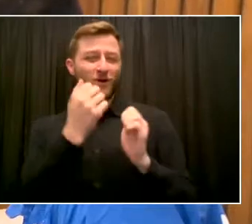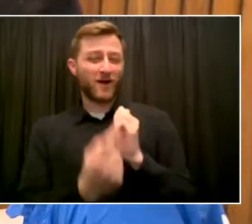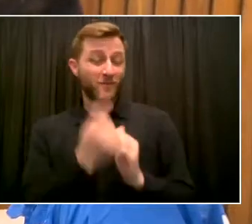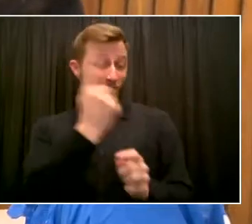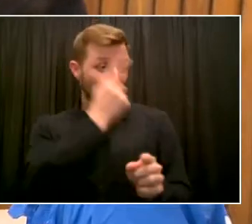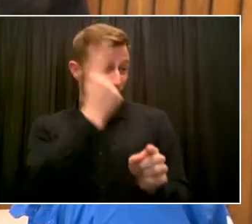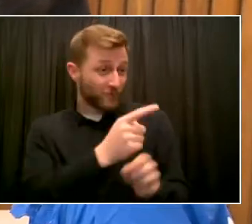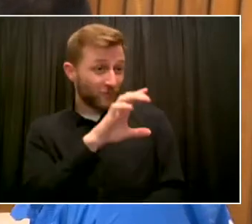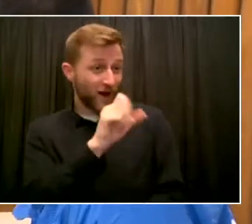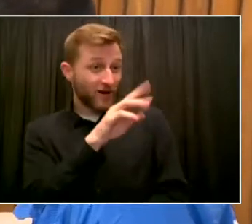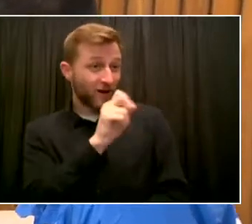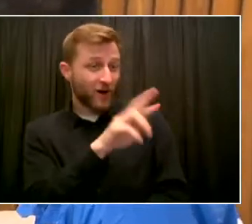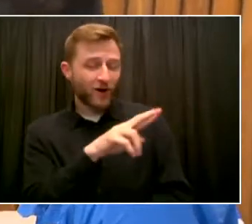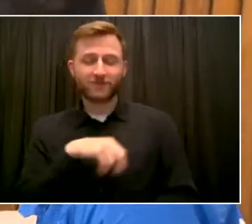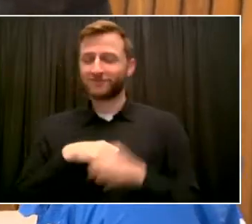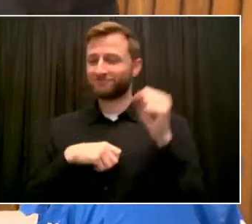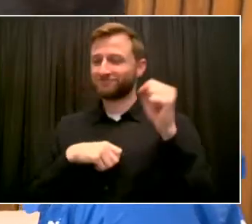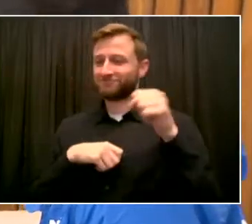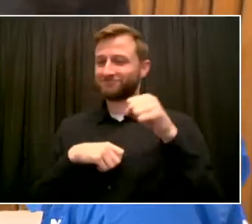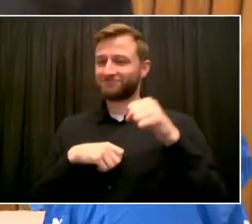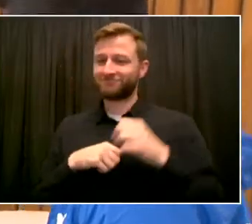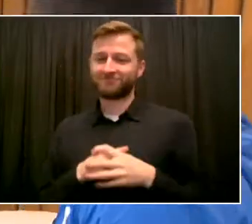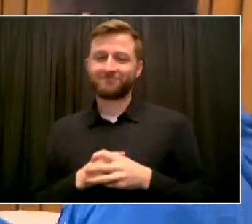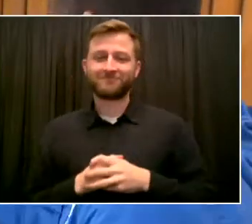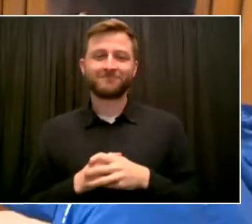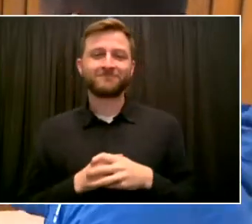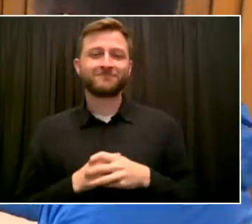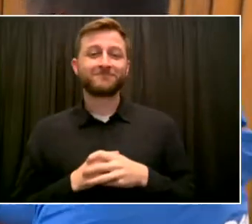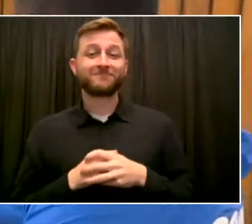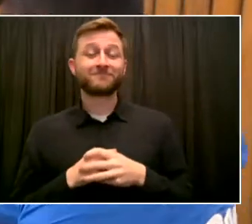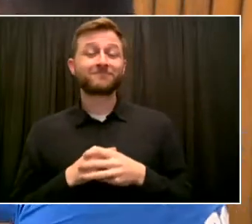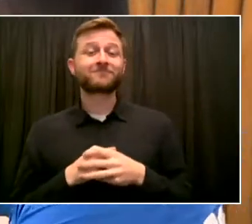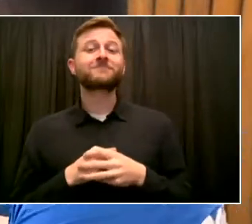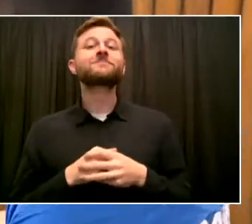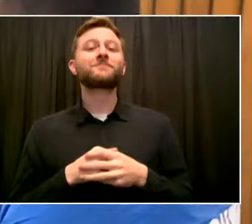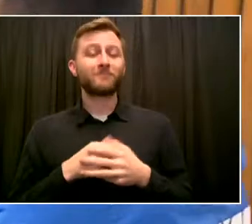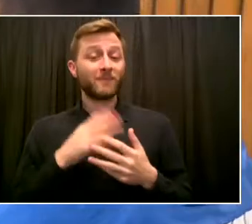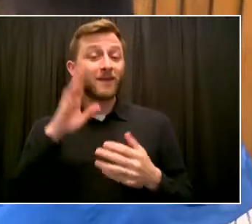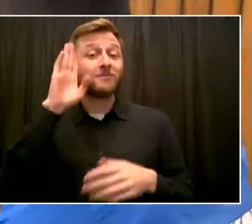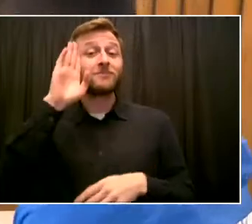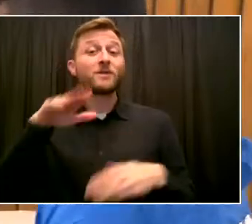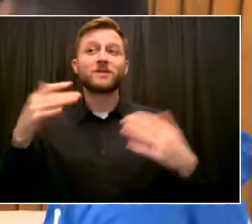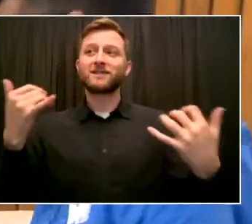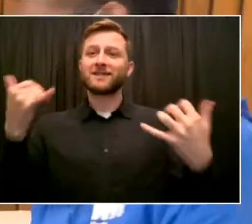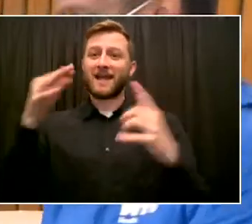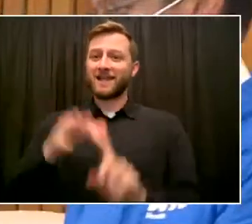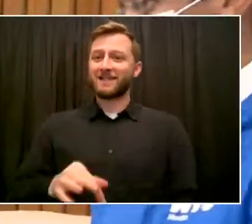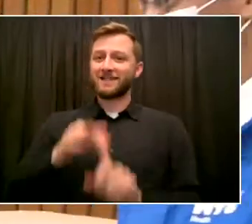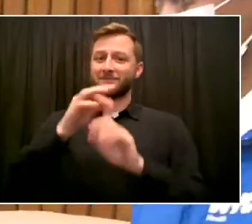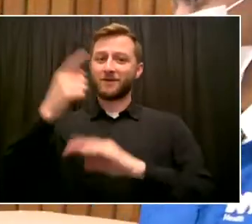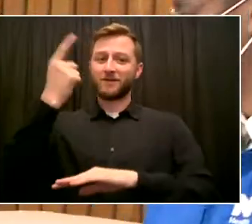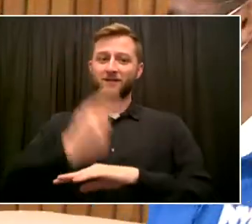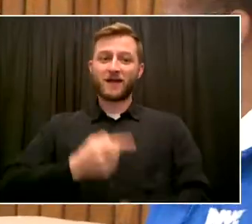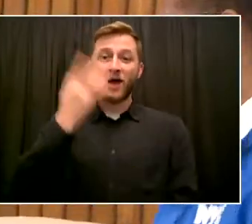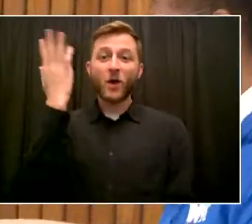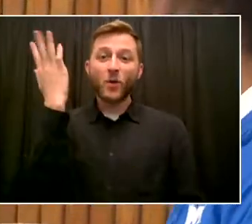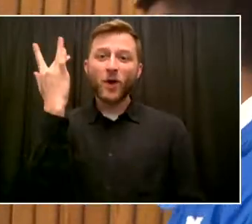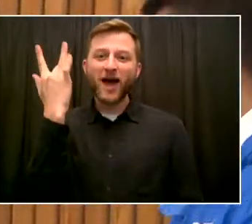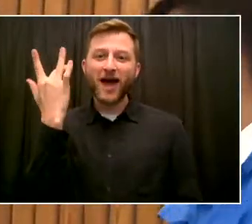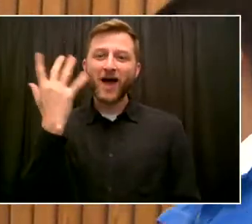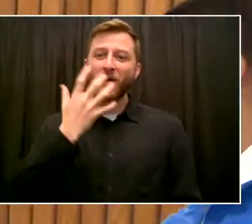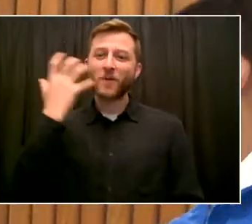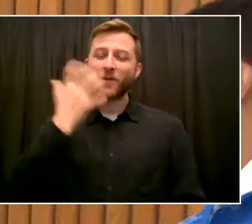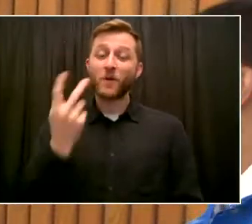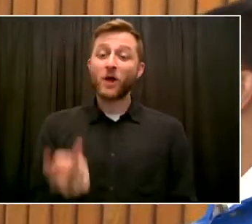All right, wonderful. We're so excited. And what's super special today is we have 2 sets of twins getting vaccinated at the